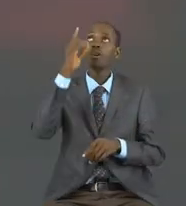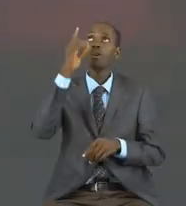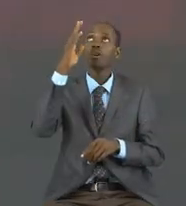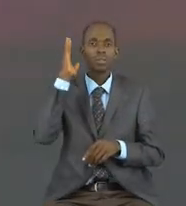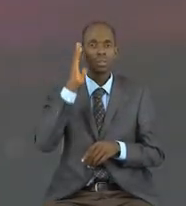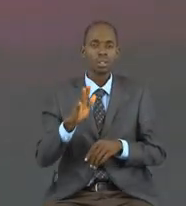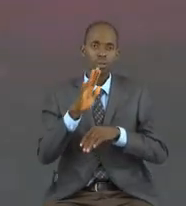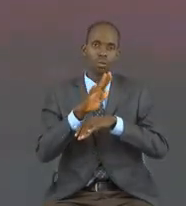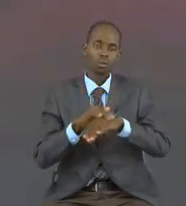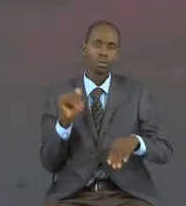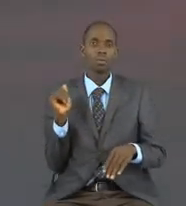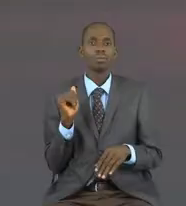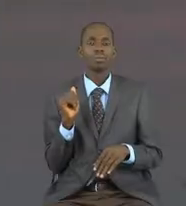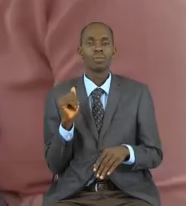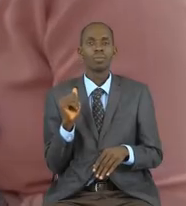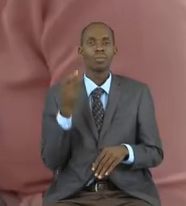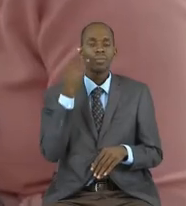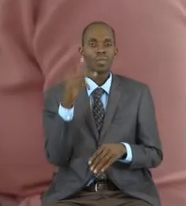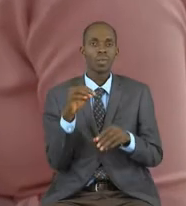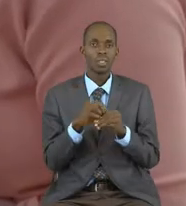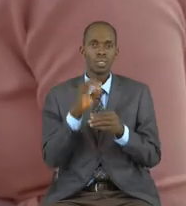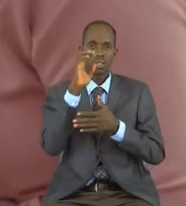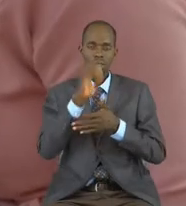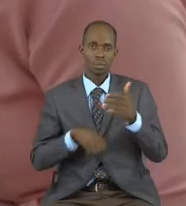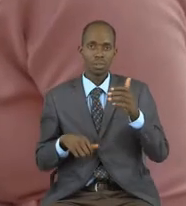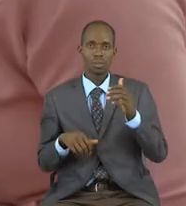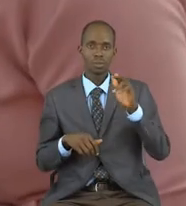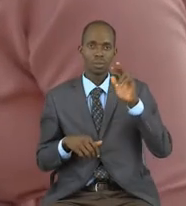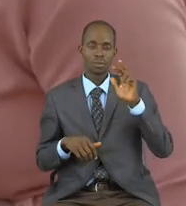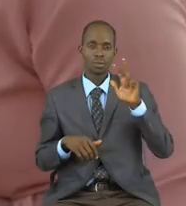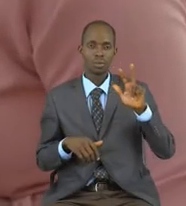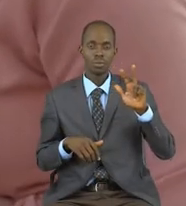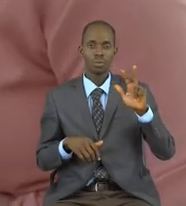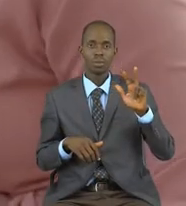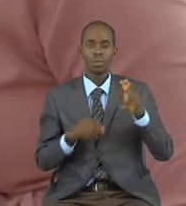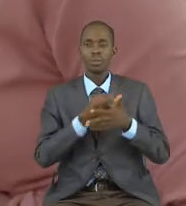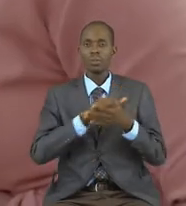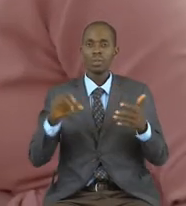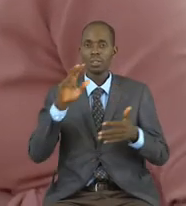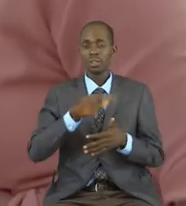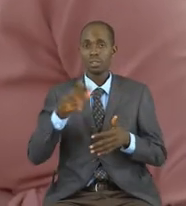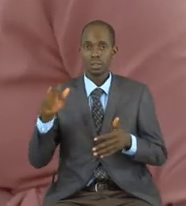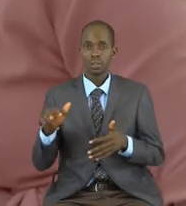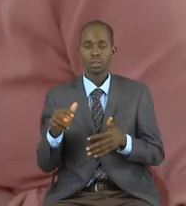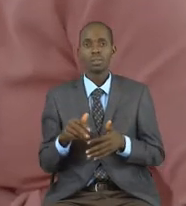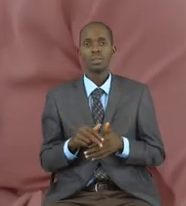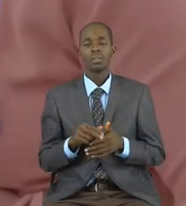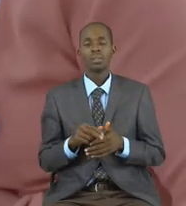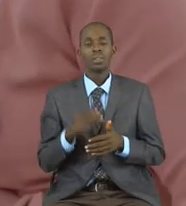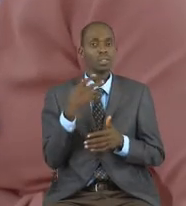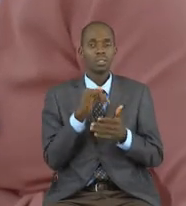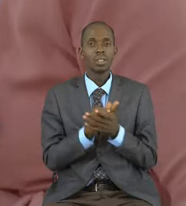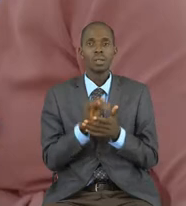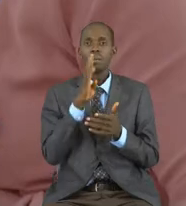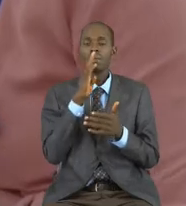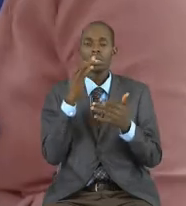chapter 2, verse 33. In verse 33, therefore, being by the right hand